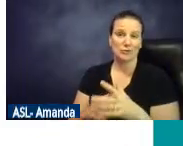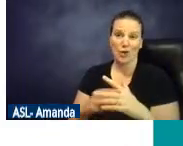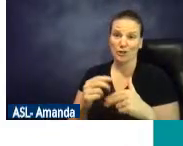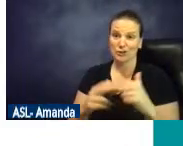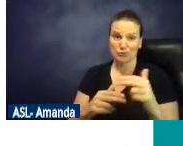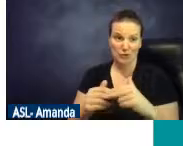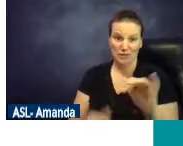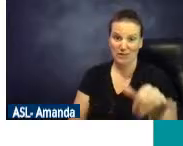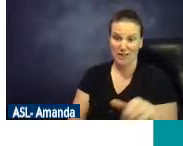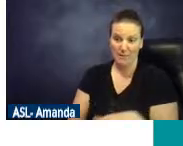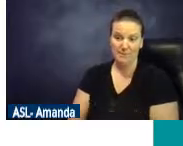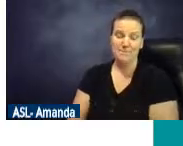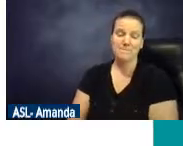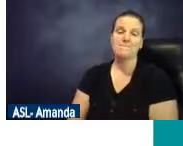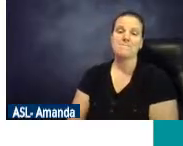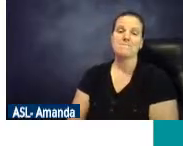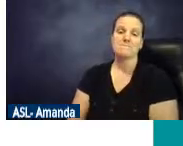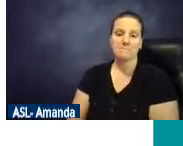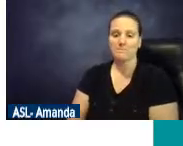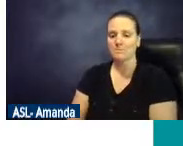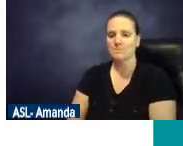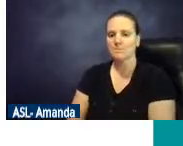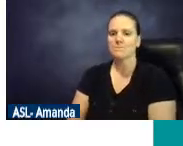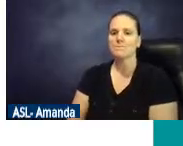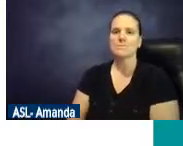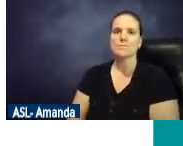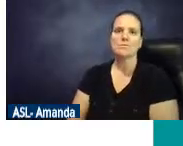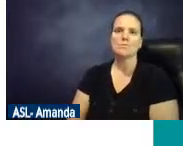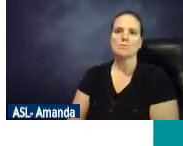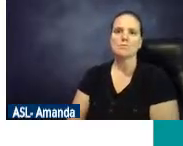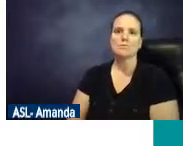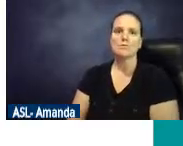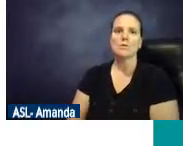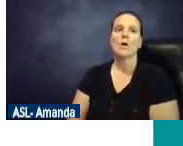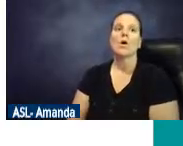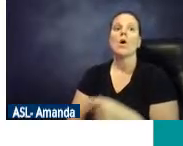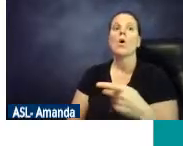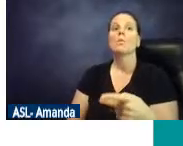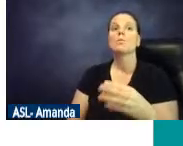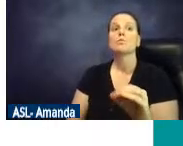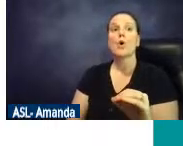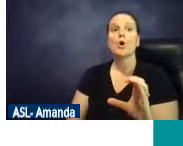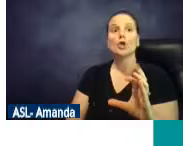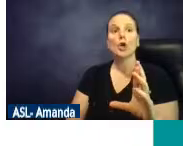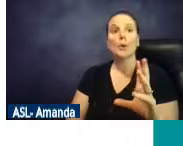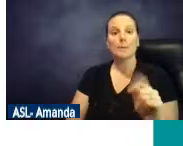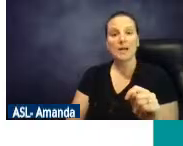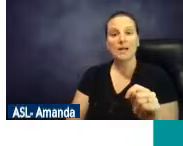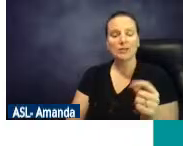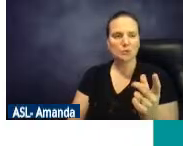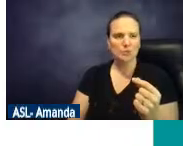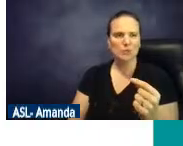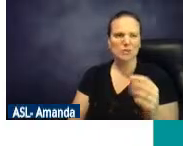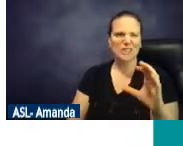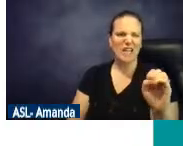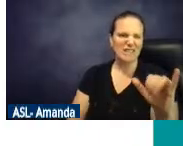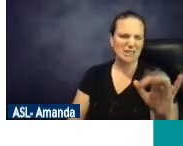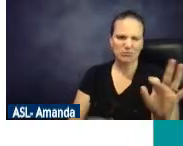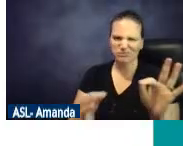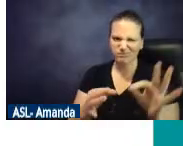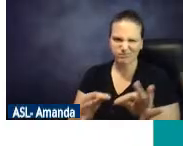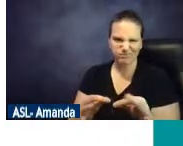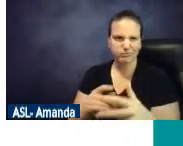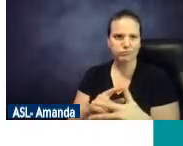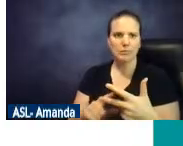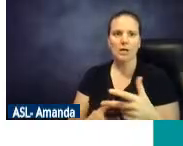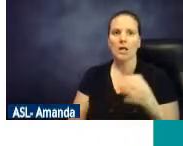construction. So the procurement next steps, Casey laid out very well. Columbia